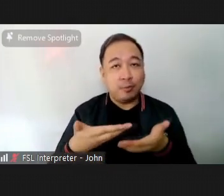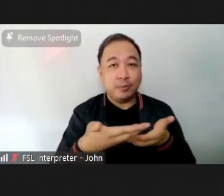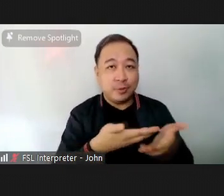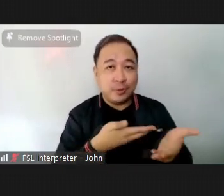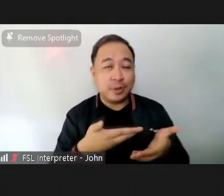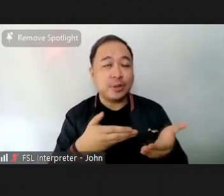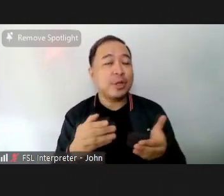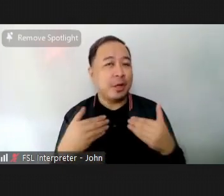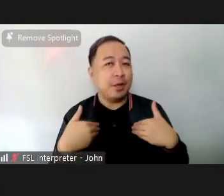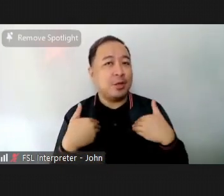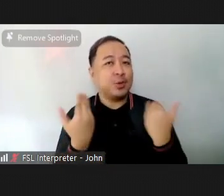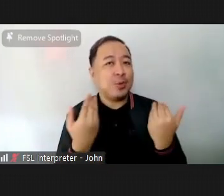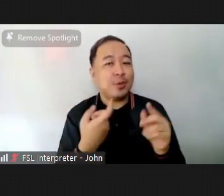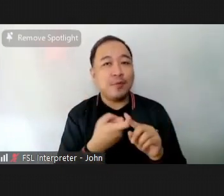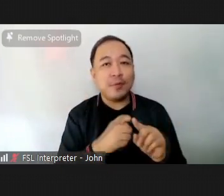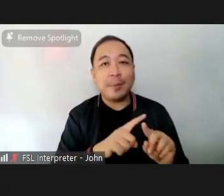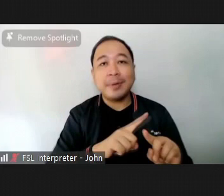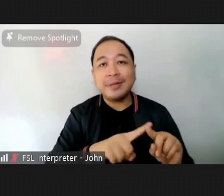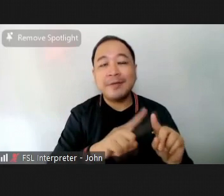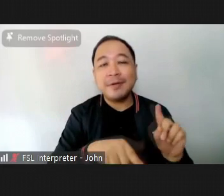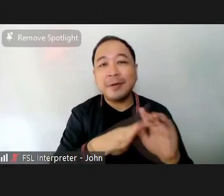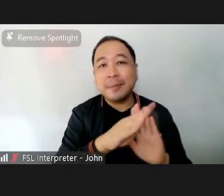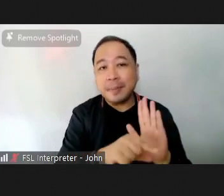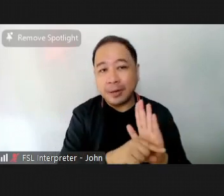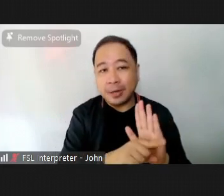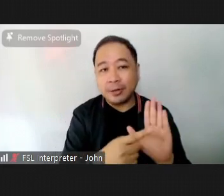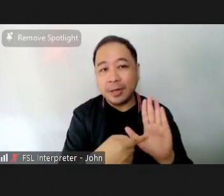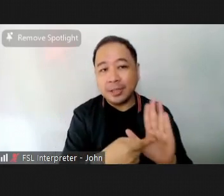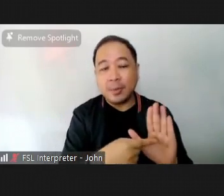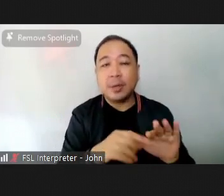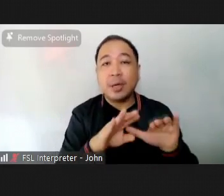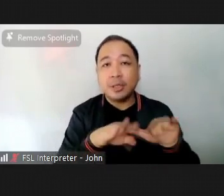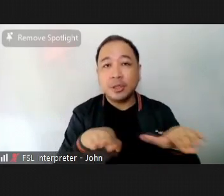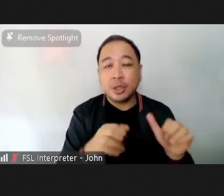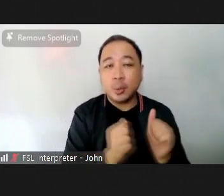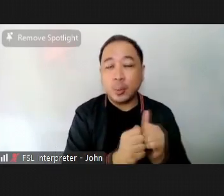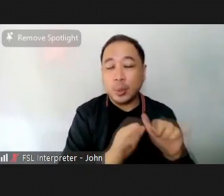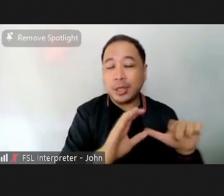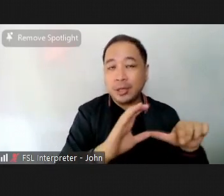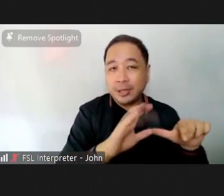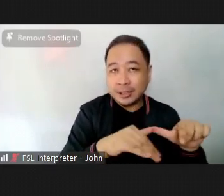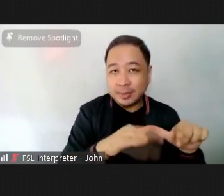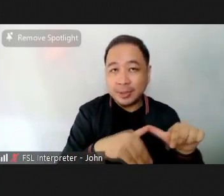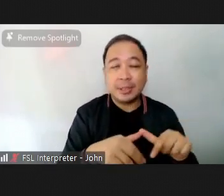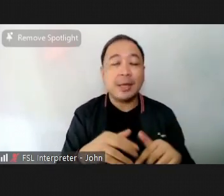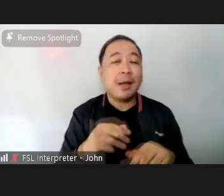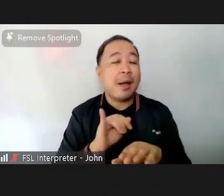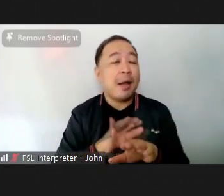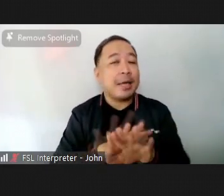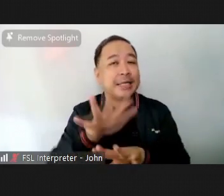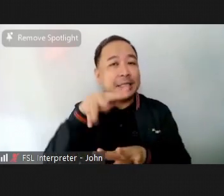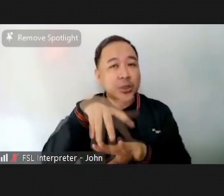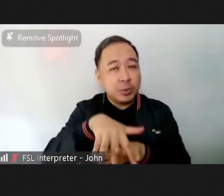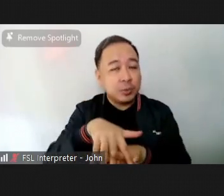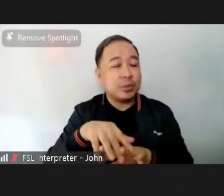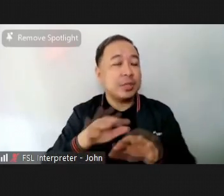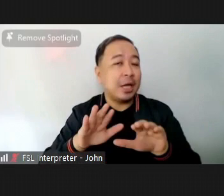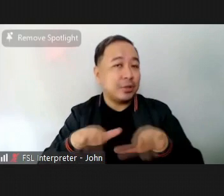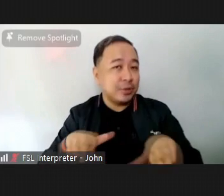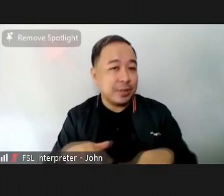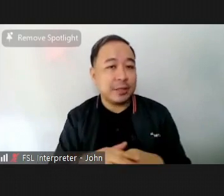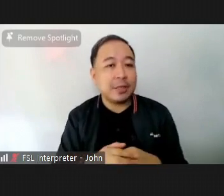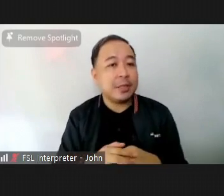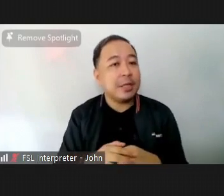mga kabataan from different backgrounds such as children with disability, indigenous children, children in